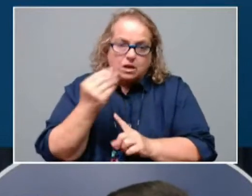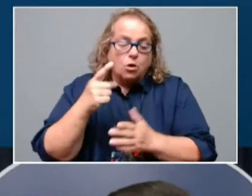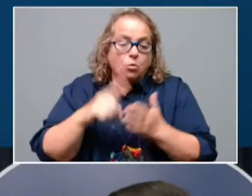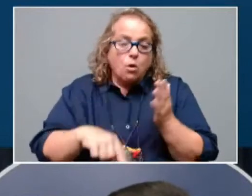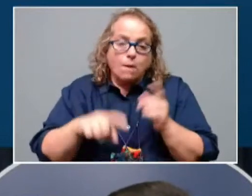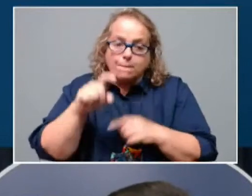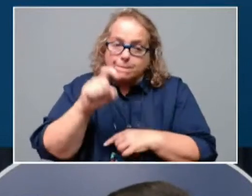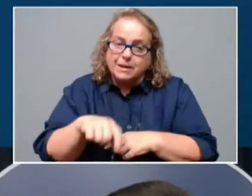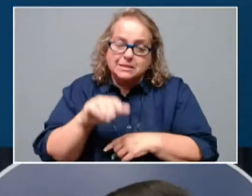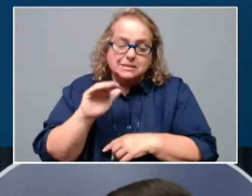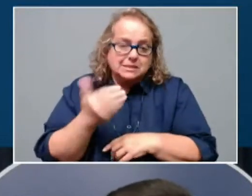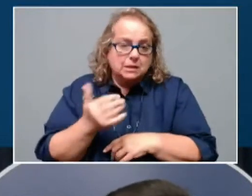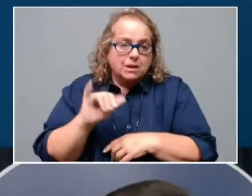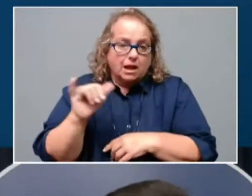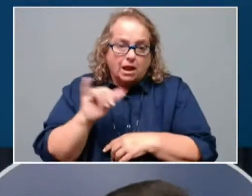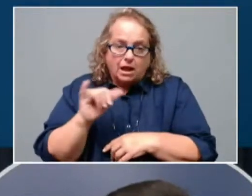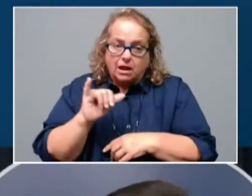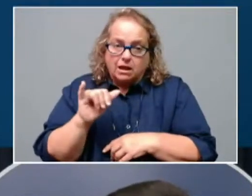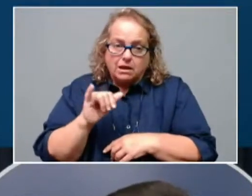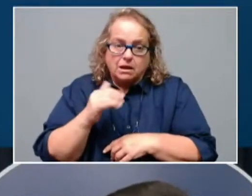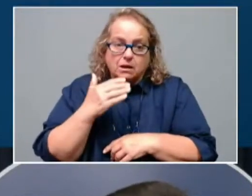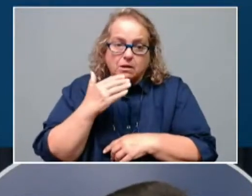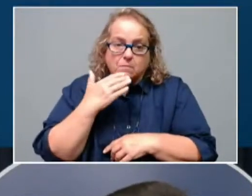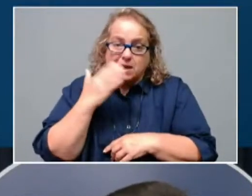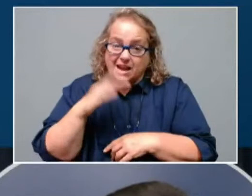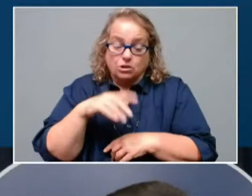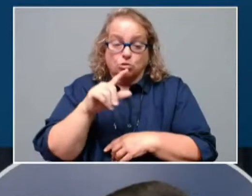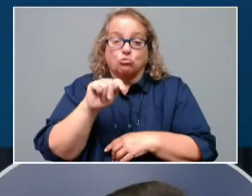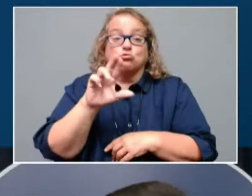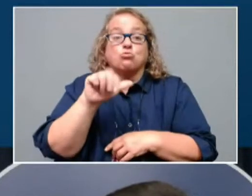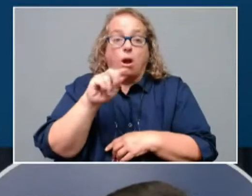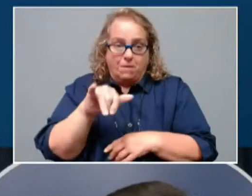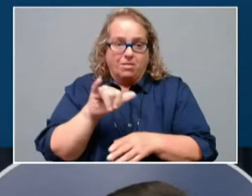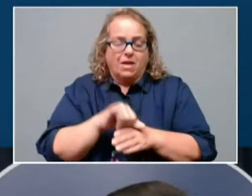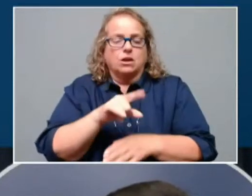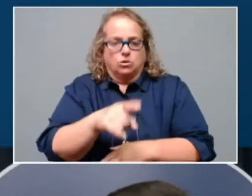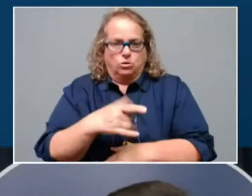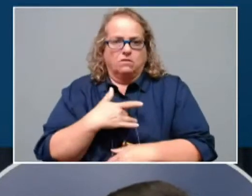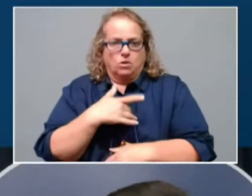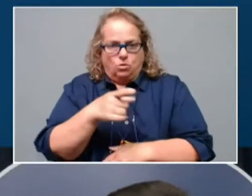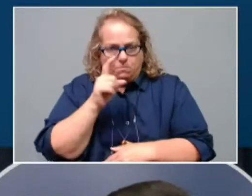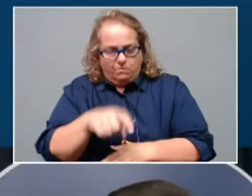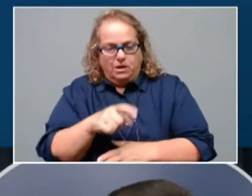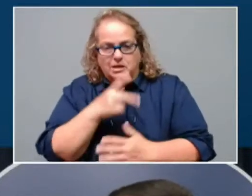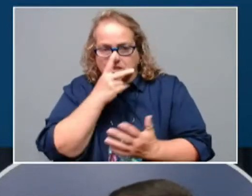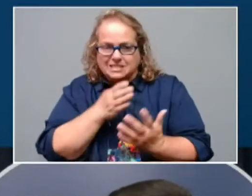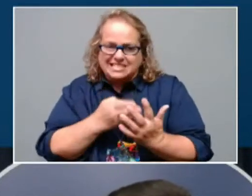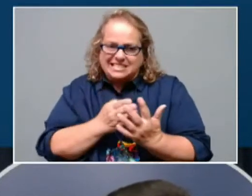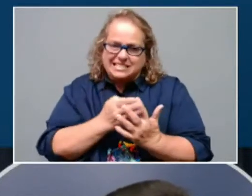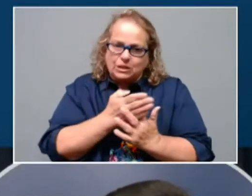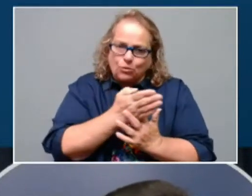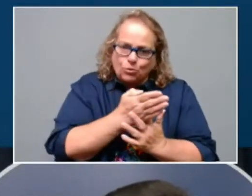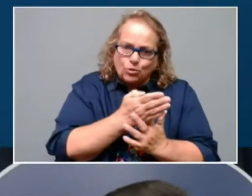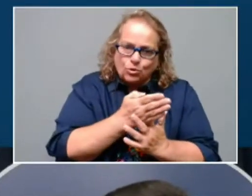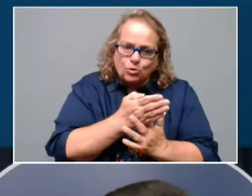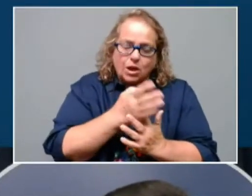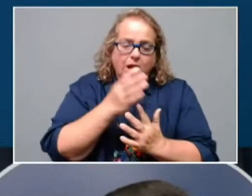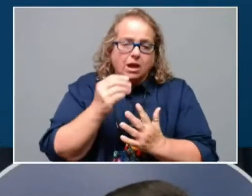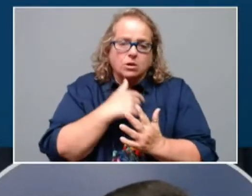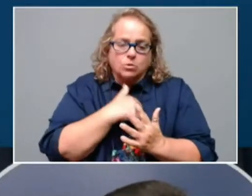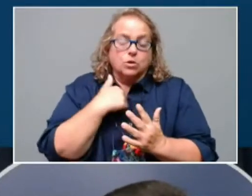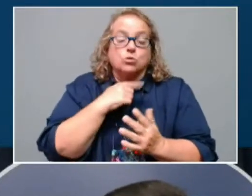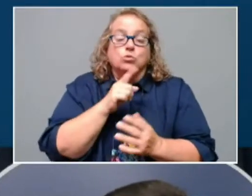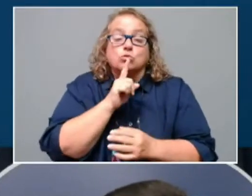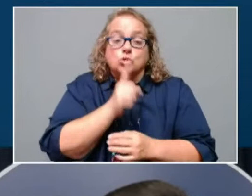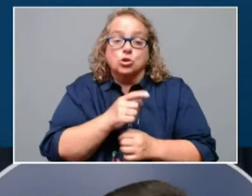seem dire, and the trauma that you all endure as well. And we so incredibly appreciate